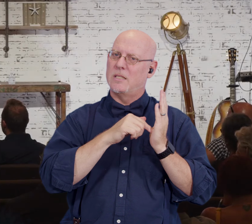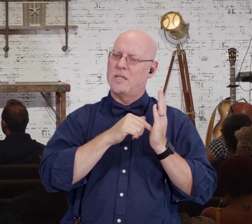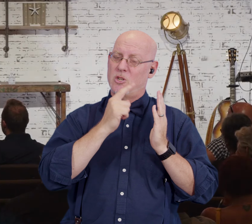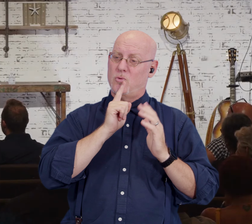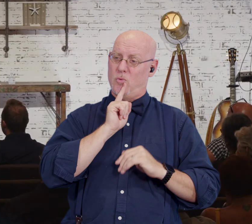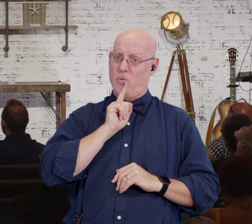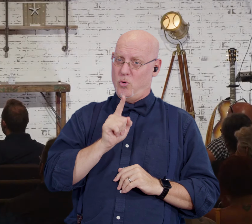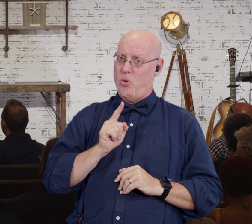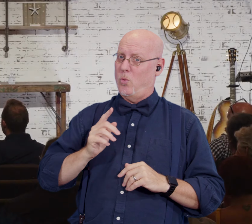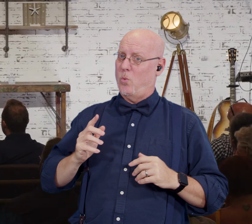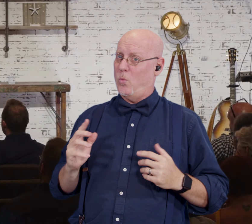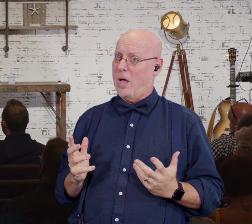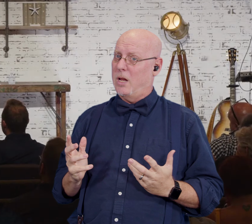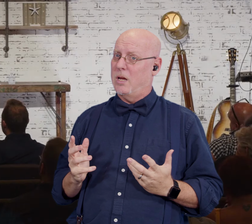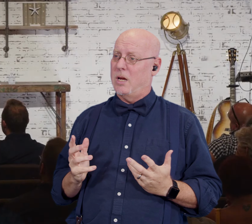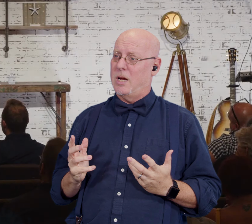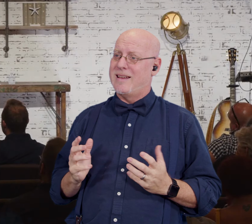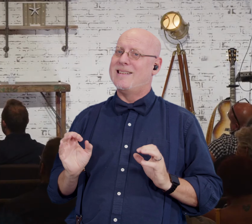for in truth,